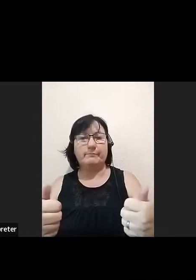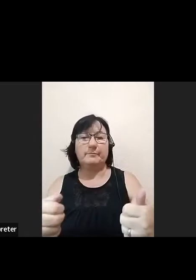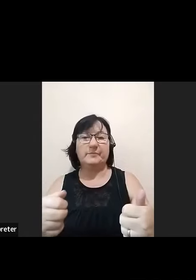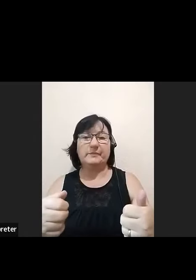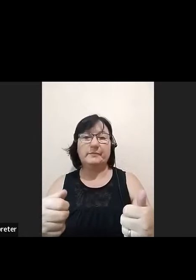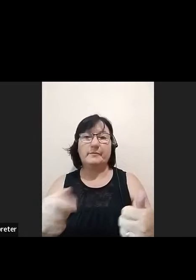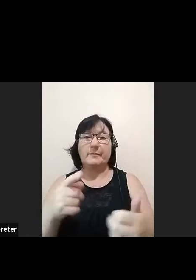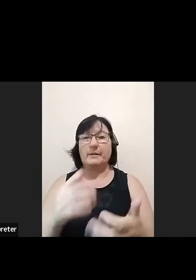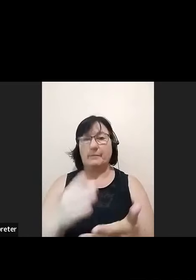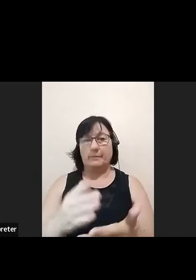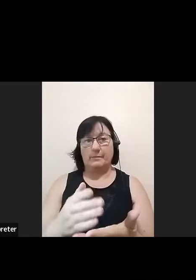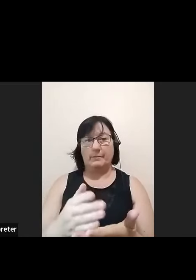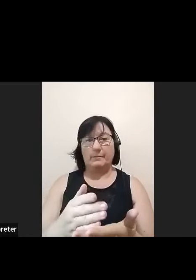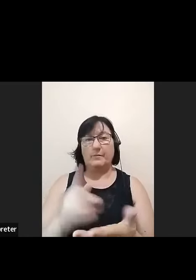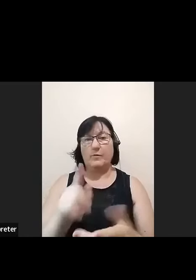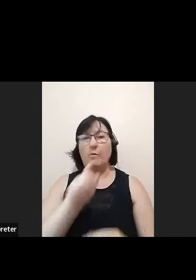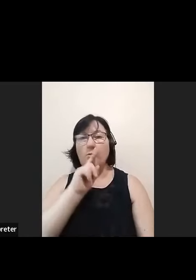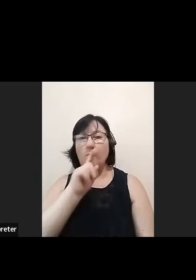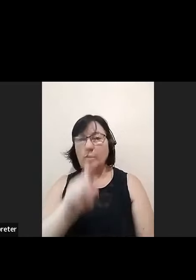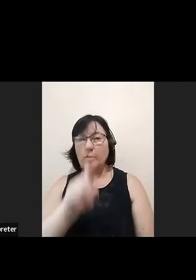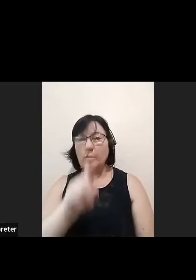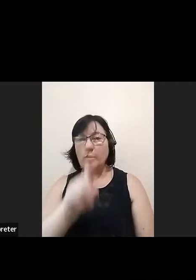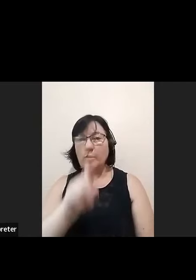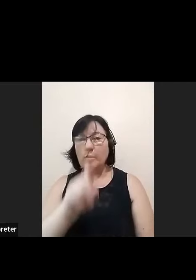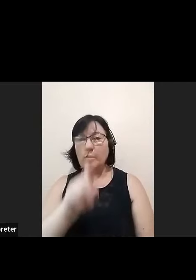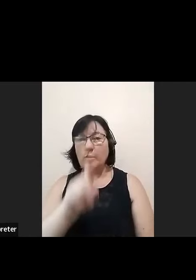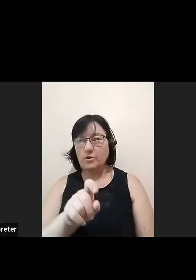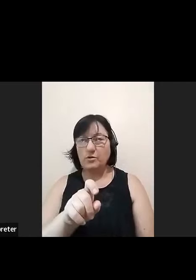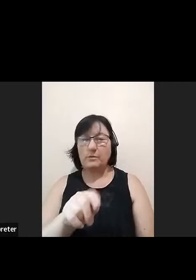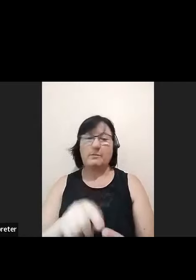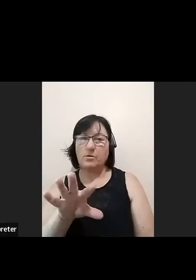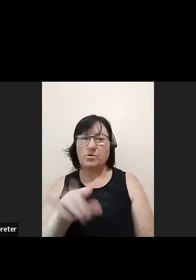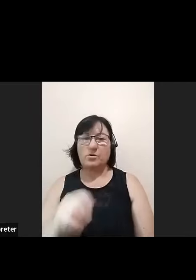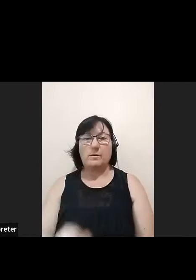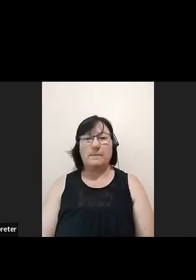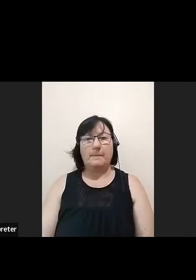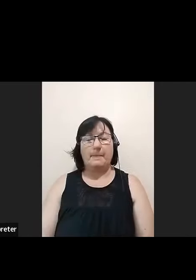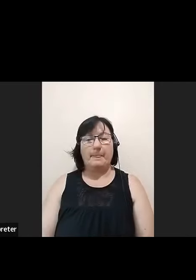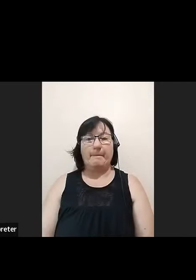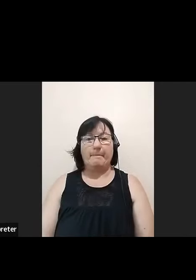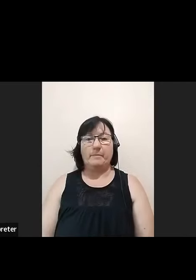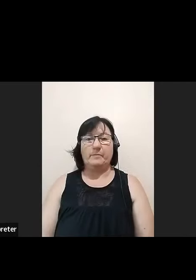Patience Radebe, you can take the floor.